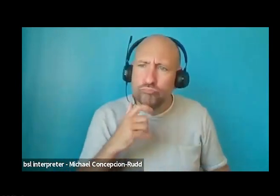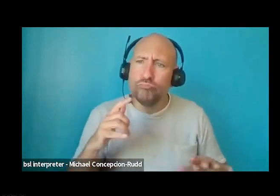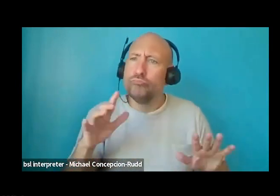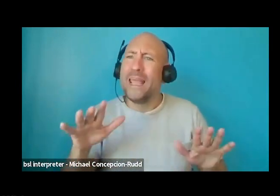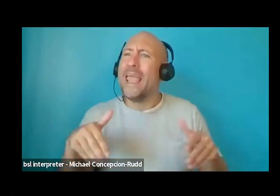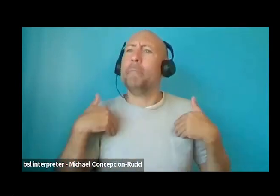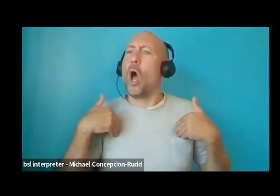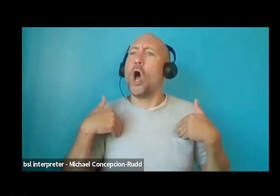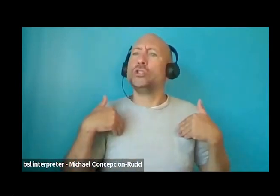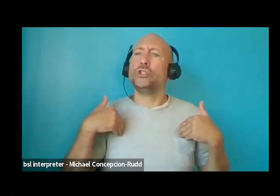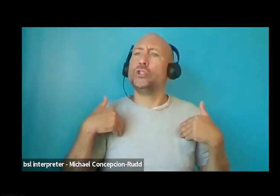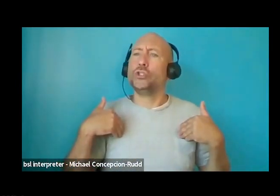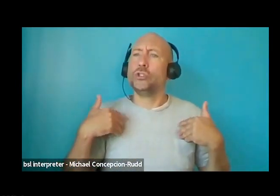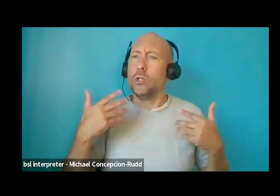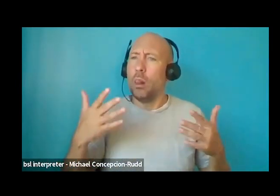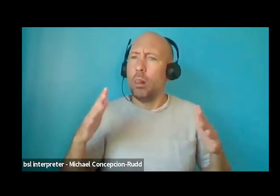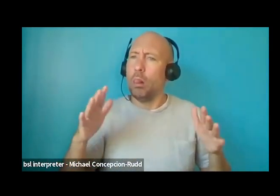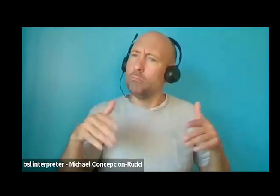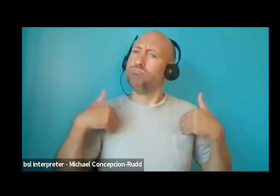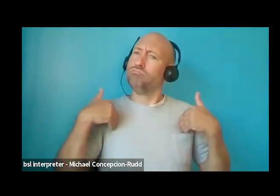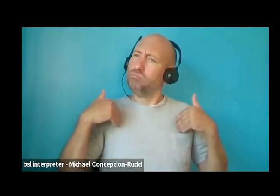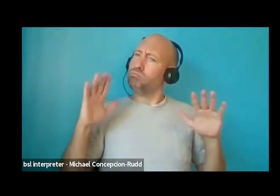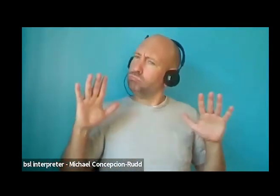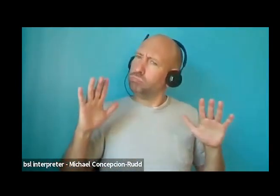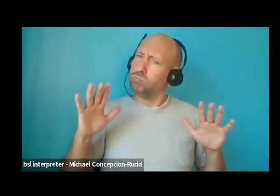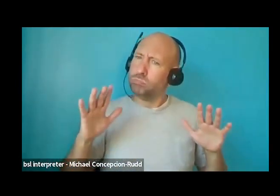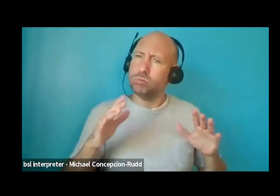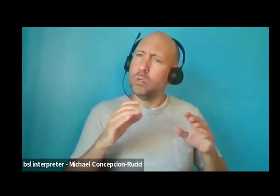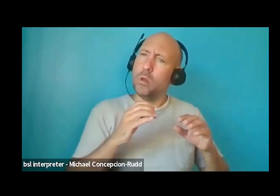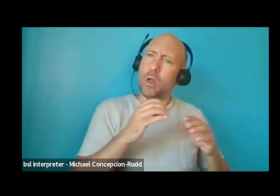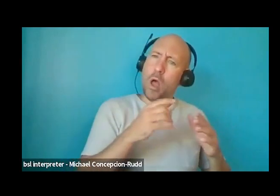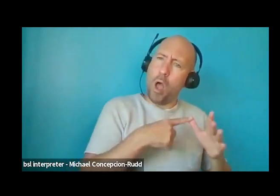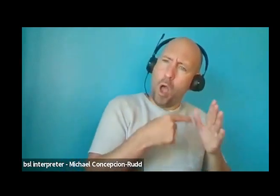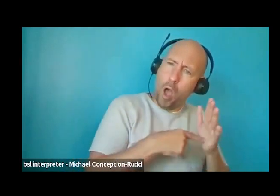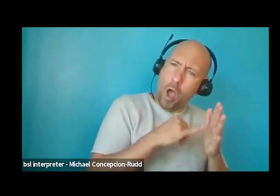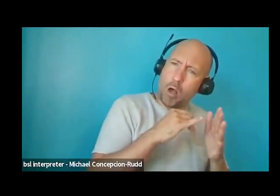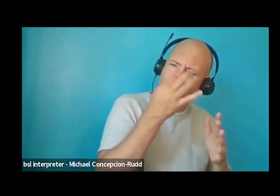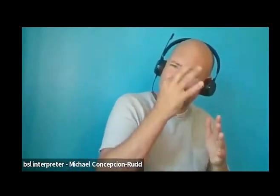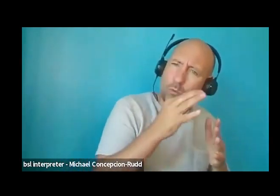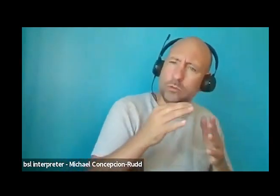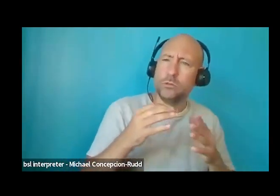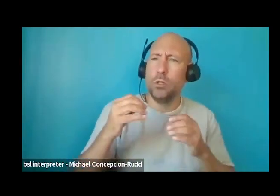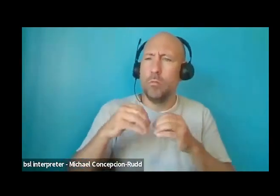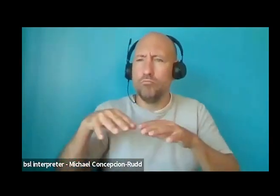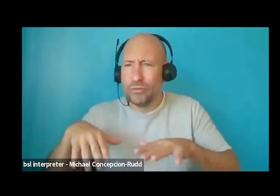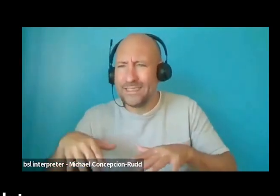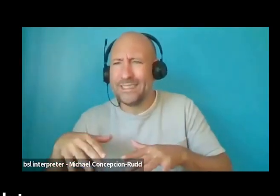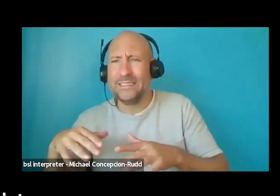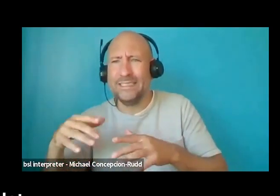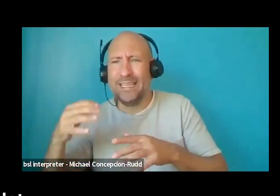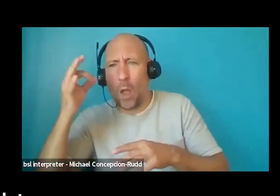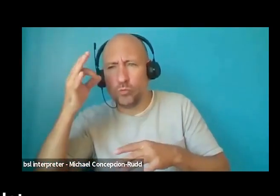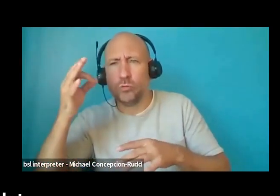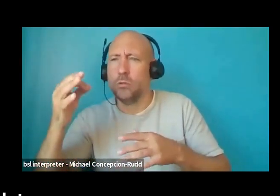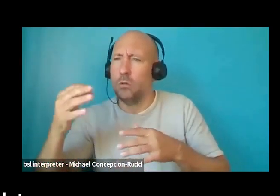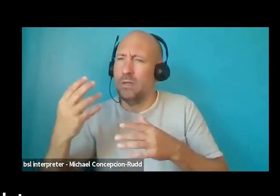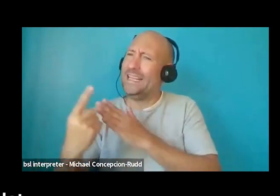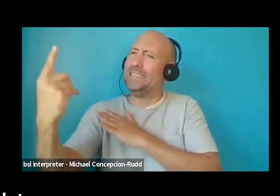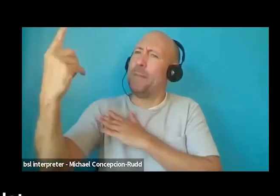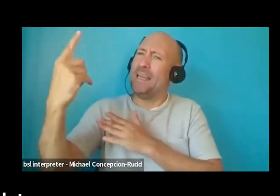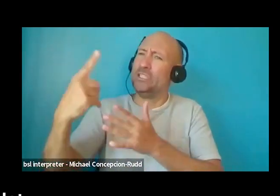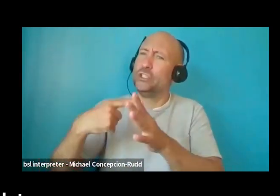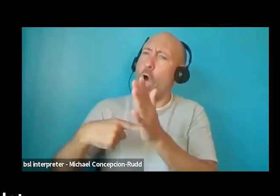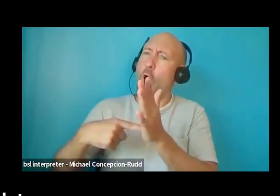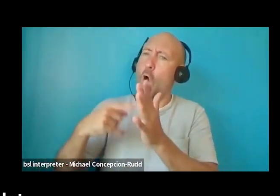impartial jury from Arts Council England, British Council, and an independent disabled artist. And then we are aiming to